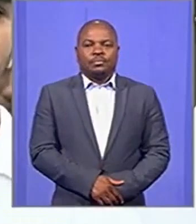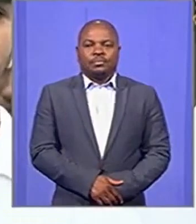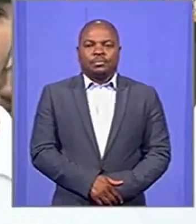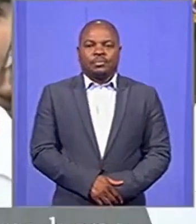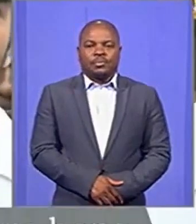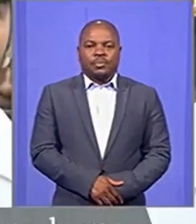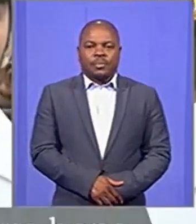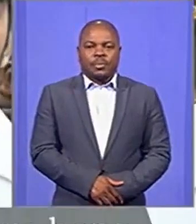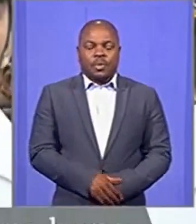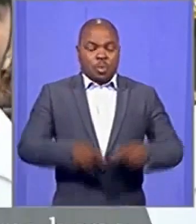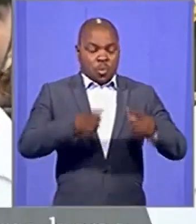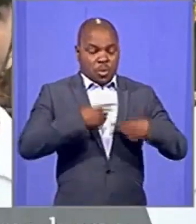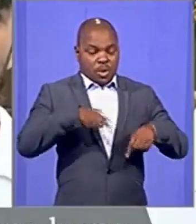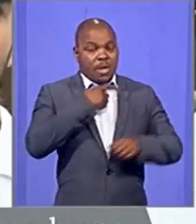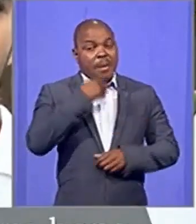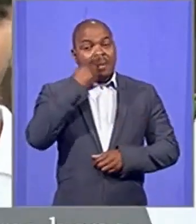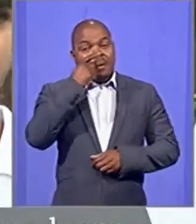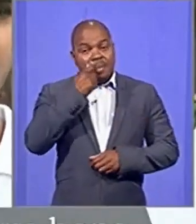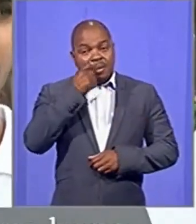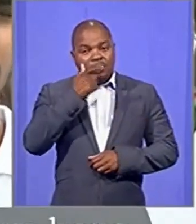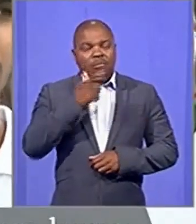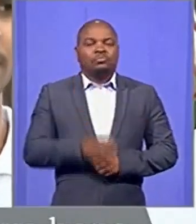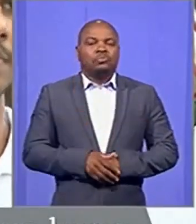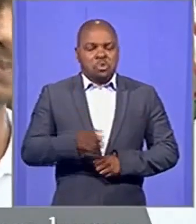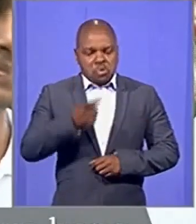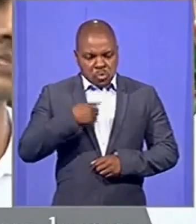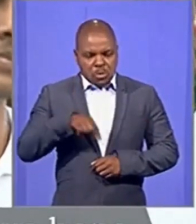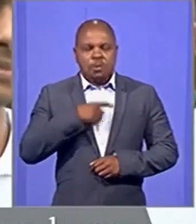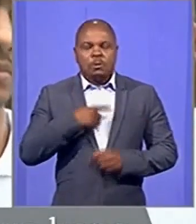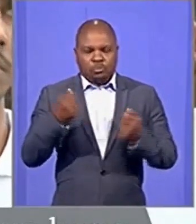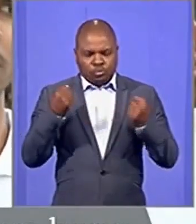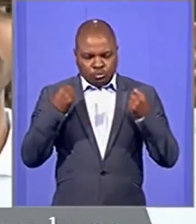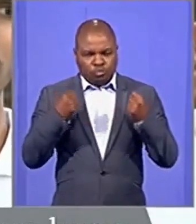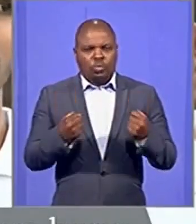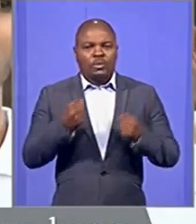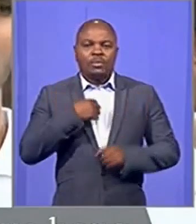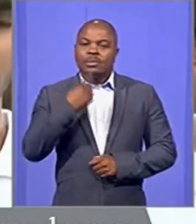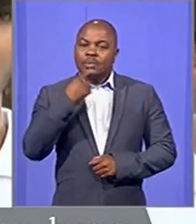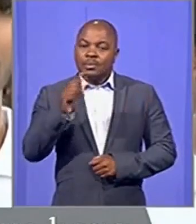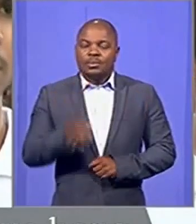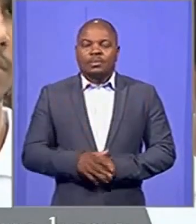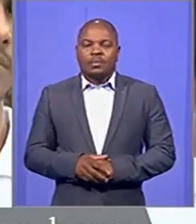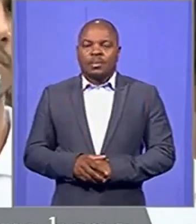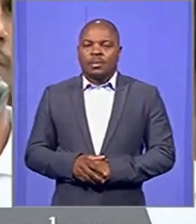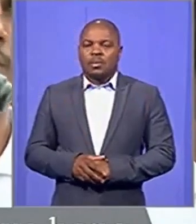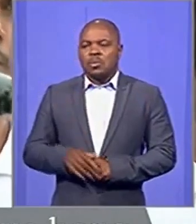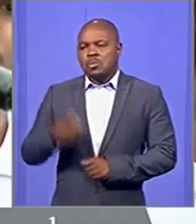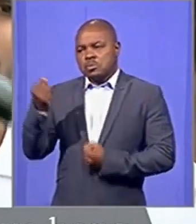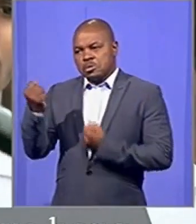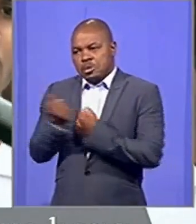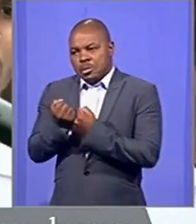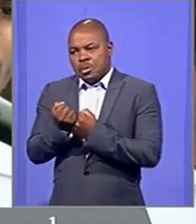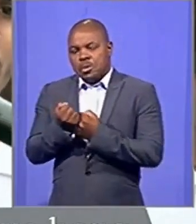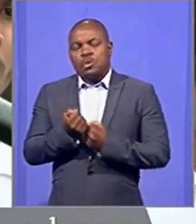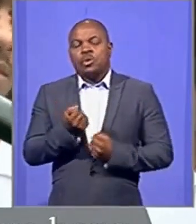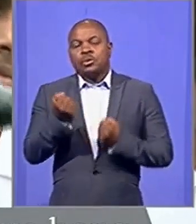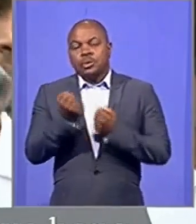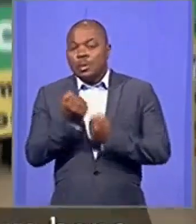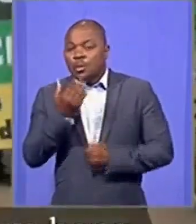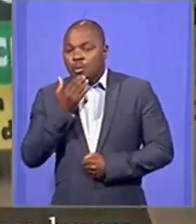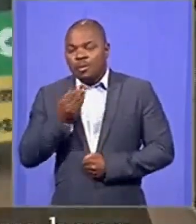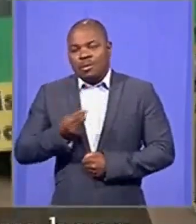As men, we are taking a stand to support and to build our young boys.